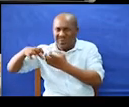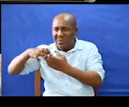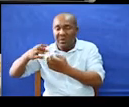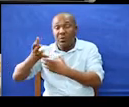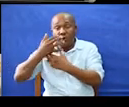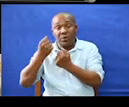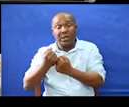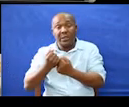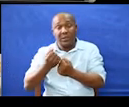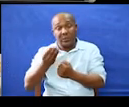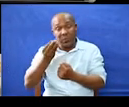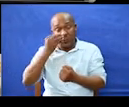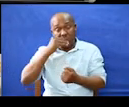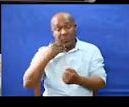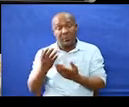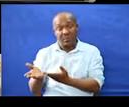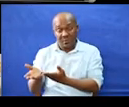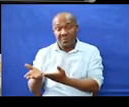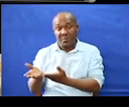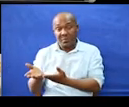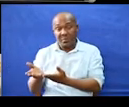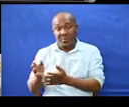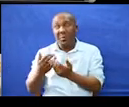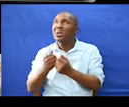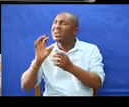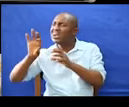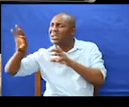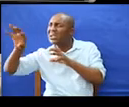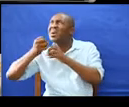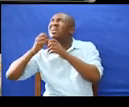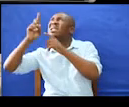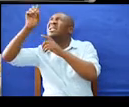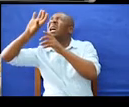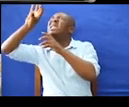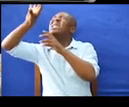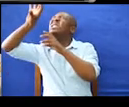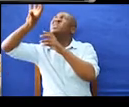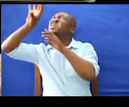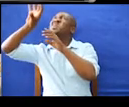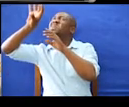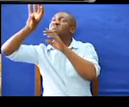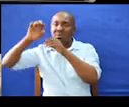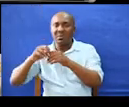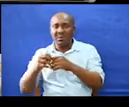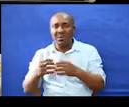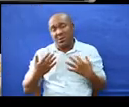the intermediate trees. They failed to get leaves from the longer trees. Therefore, they